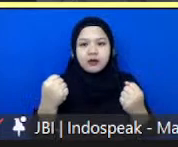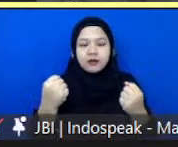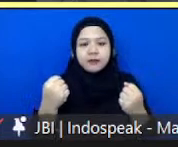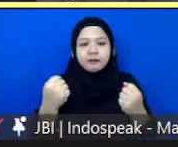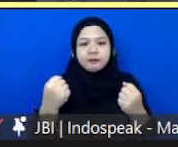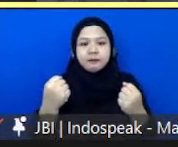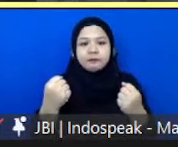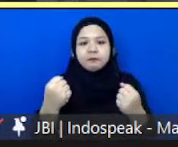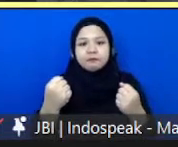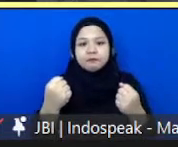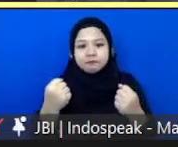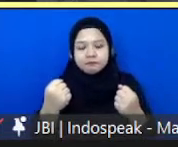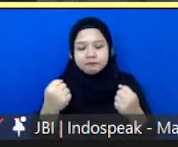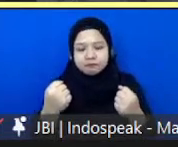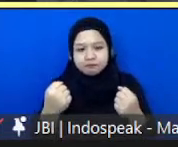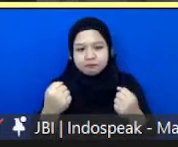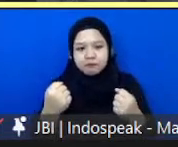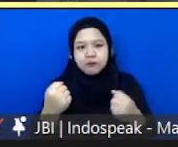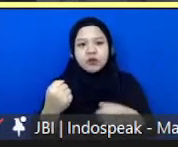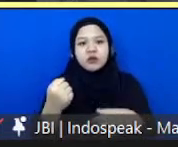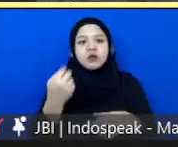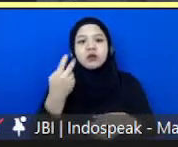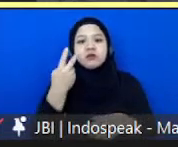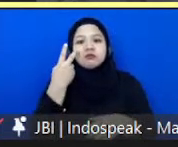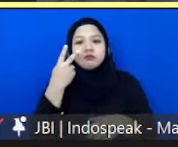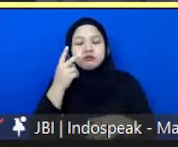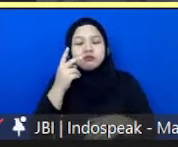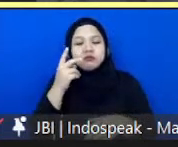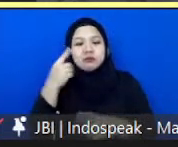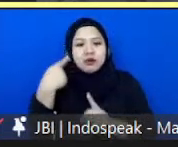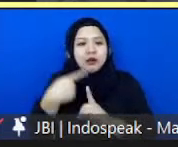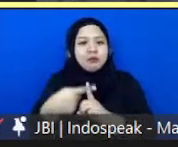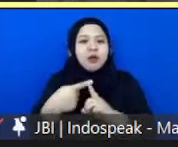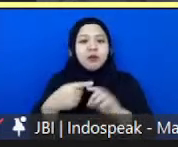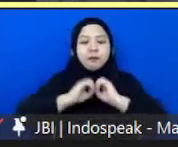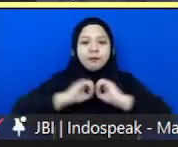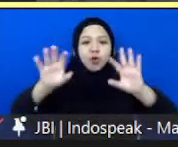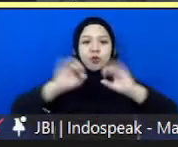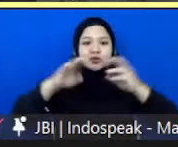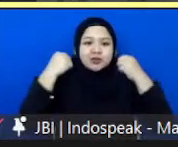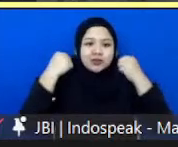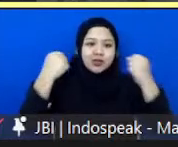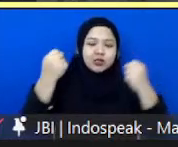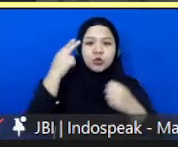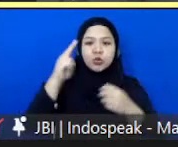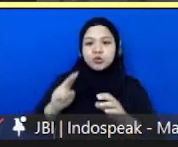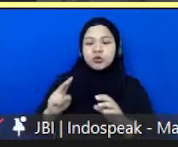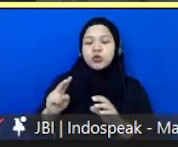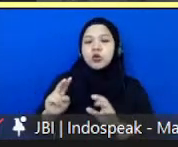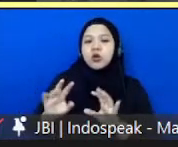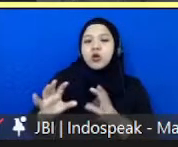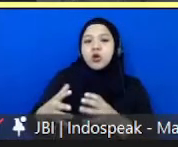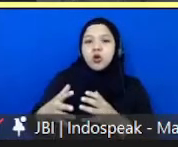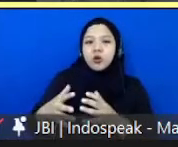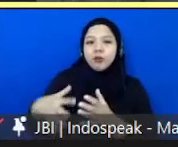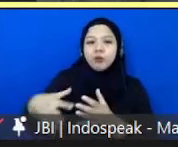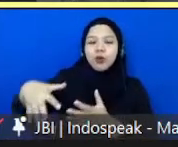further to ensure health promotion to vulnerable population with high risk,